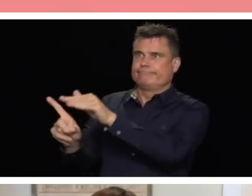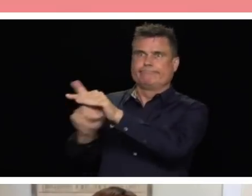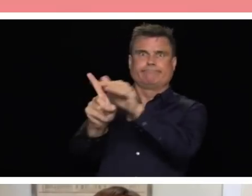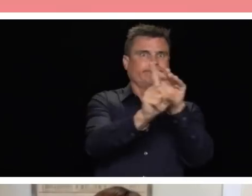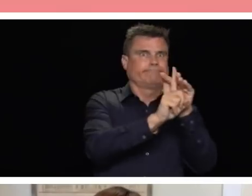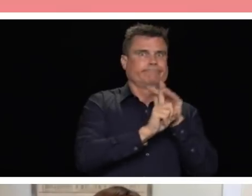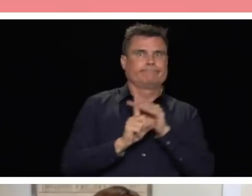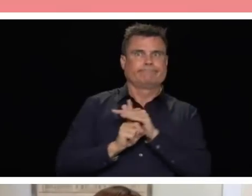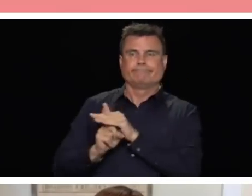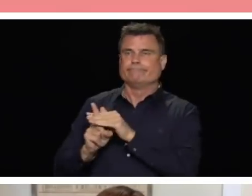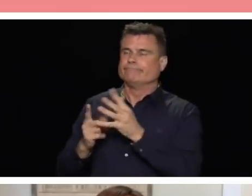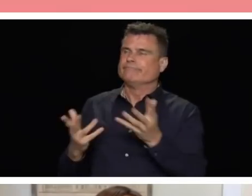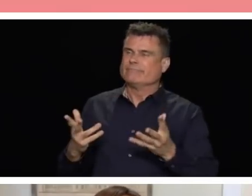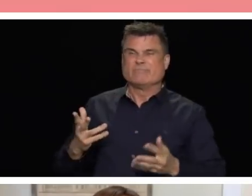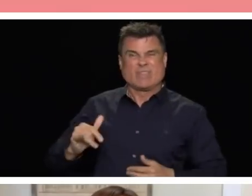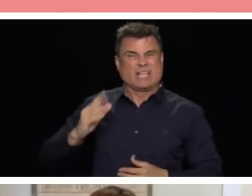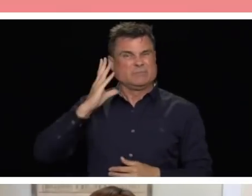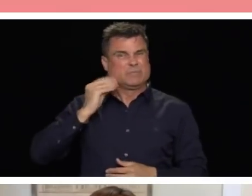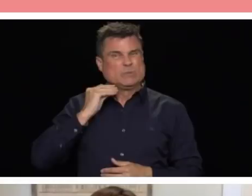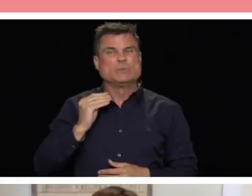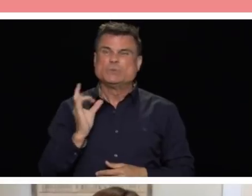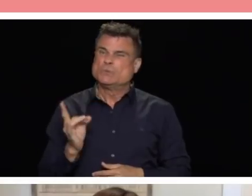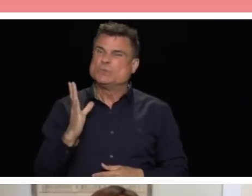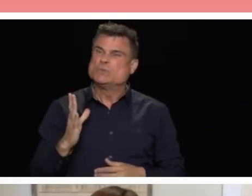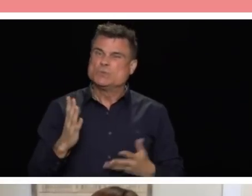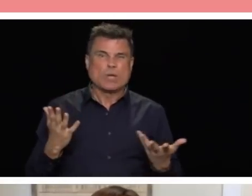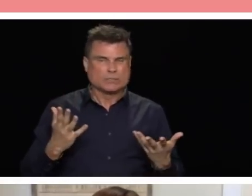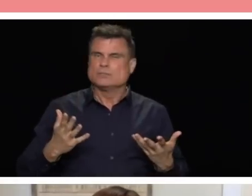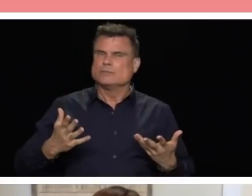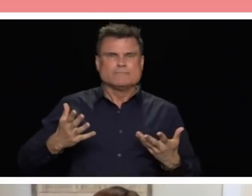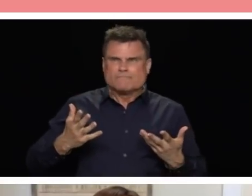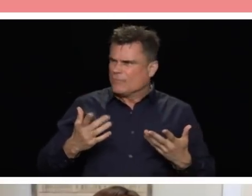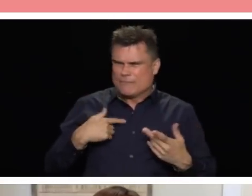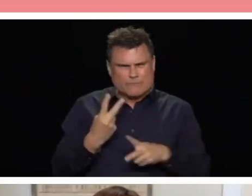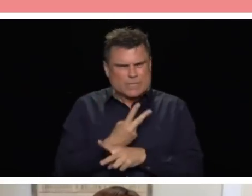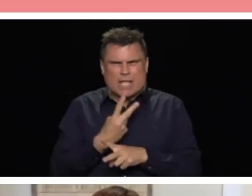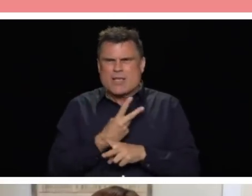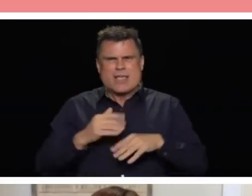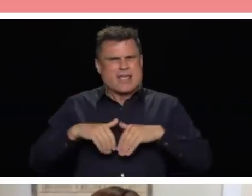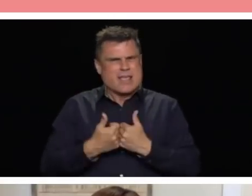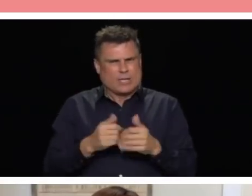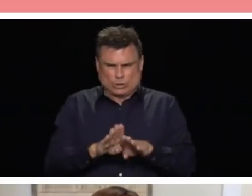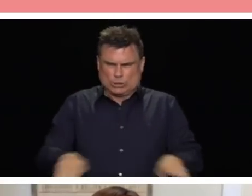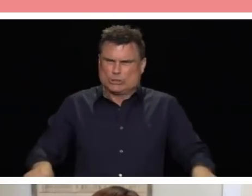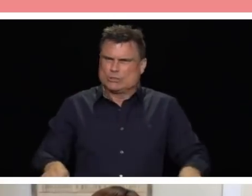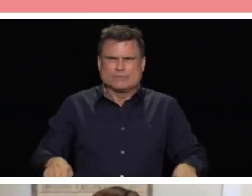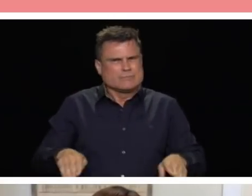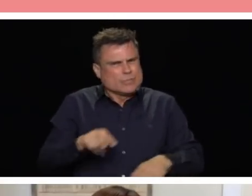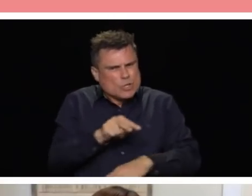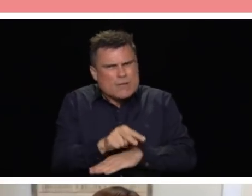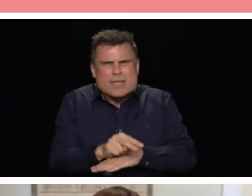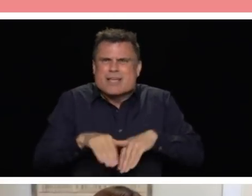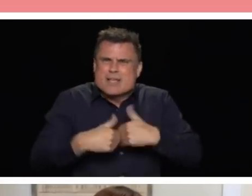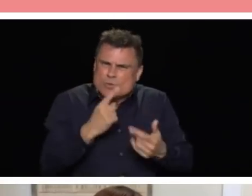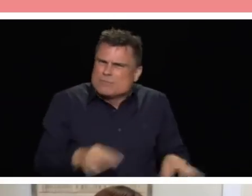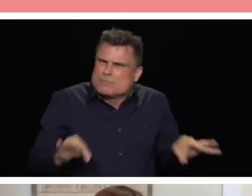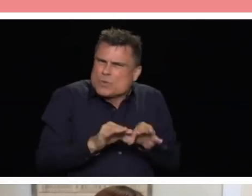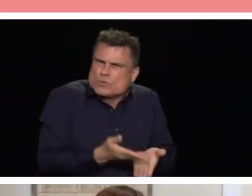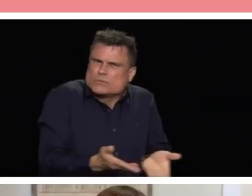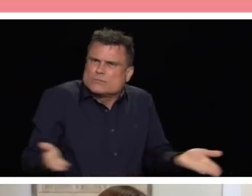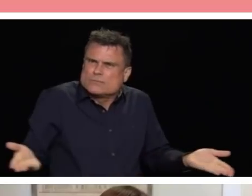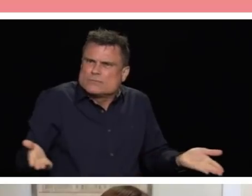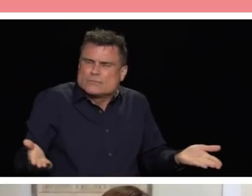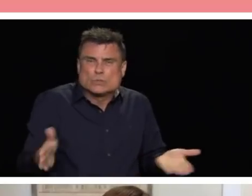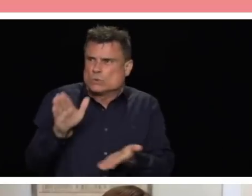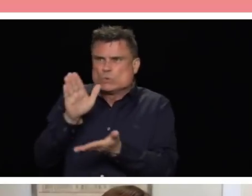care is so crucial for our young children, for our families, and really for our economy, so our economy can restart after this